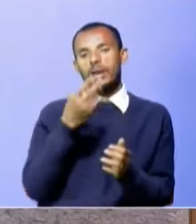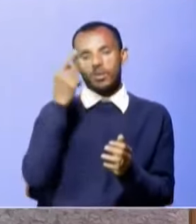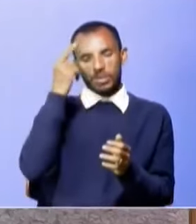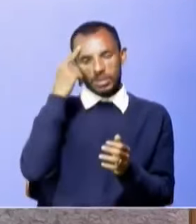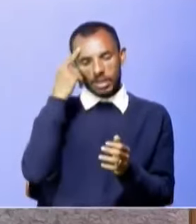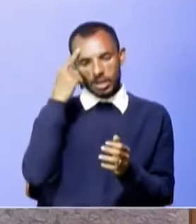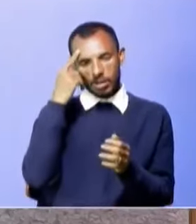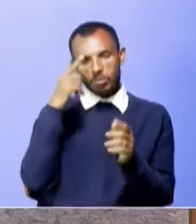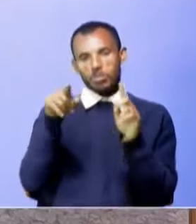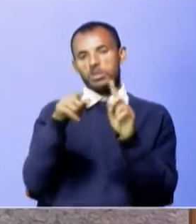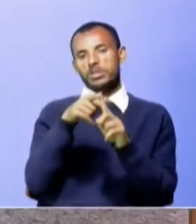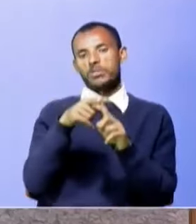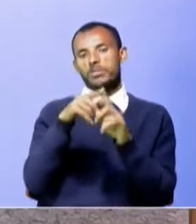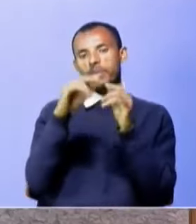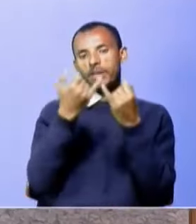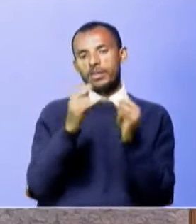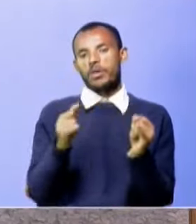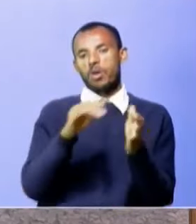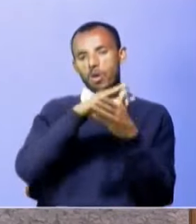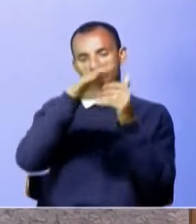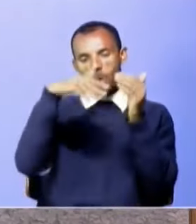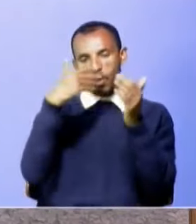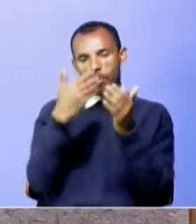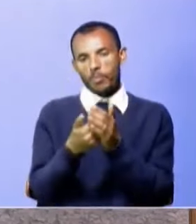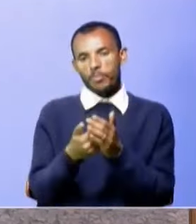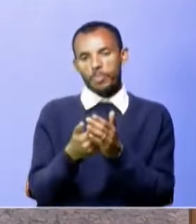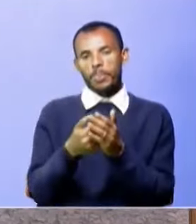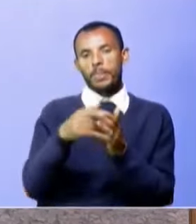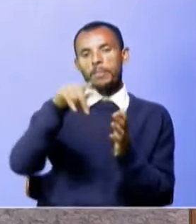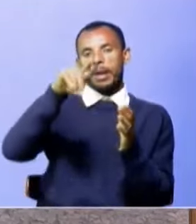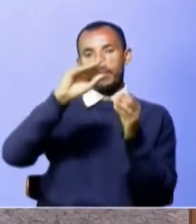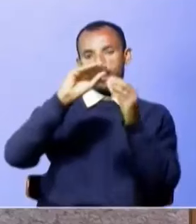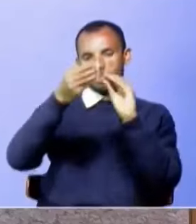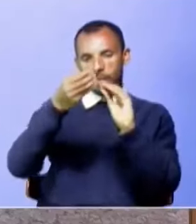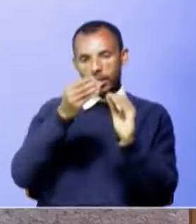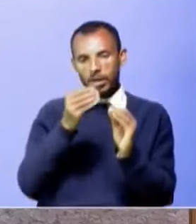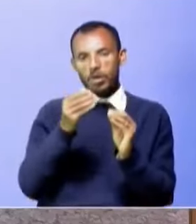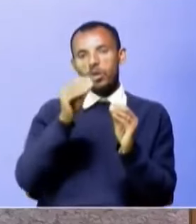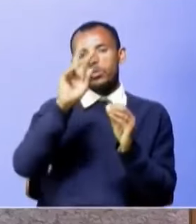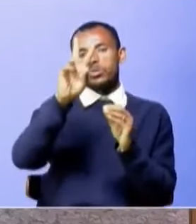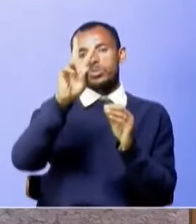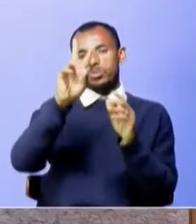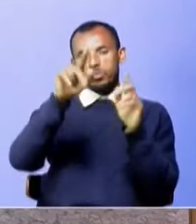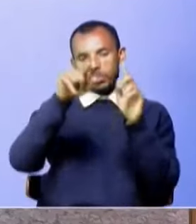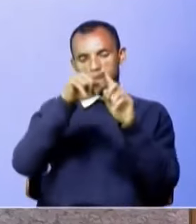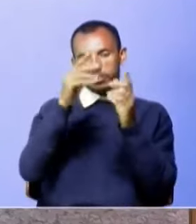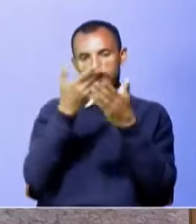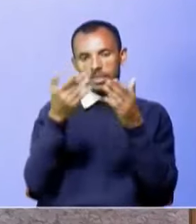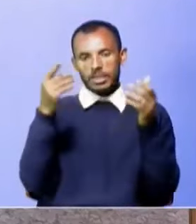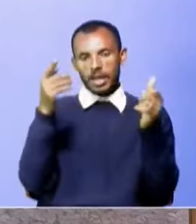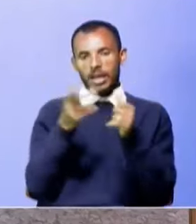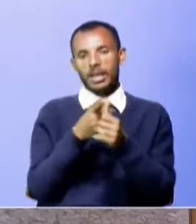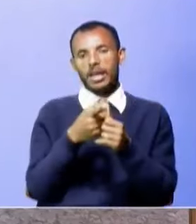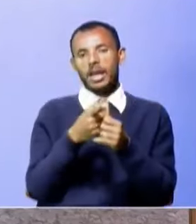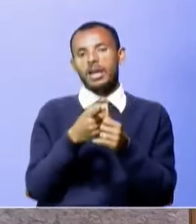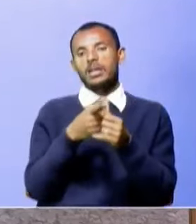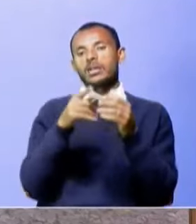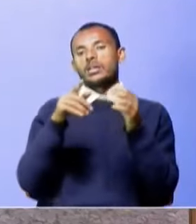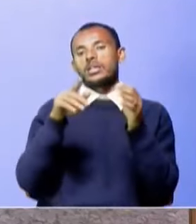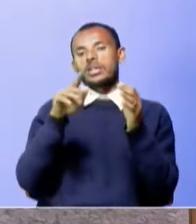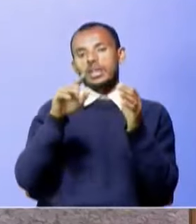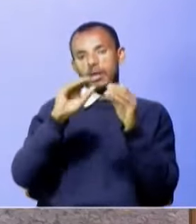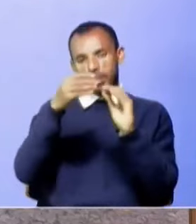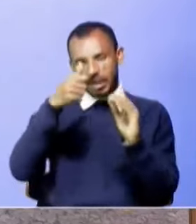the positive factors. Okay, all prime numbers have only two positive factors, the number itself and